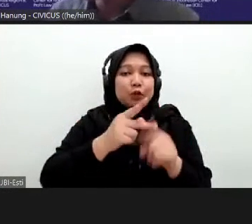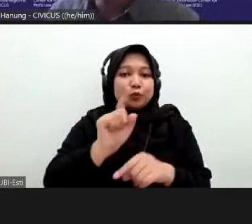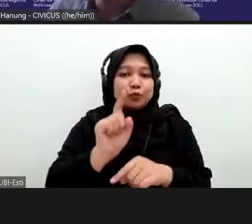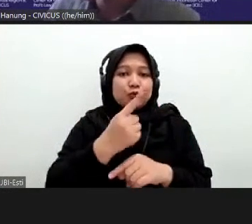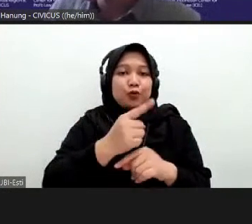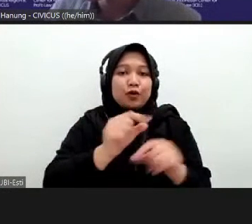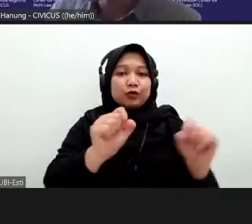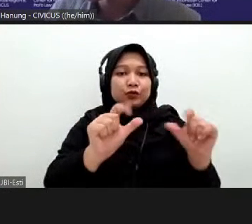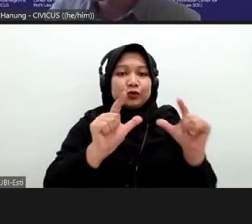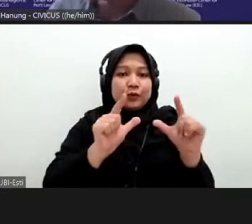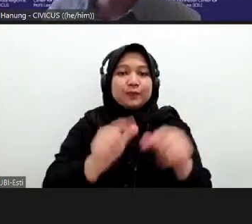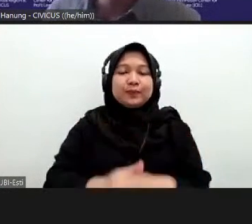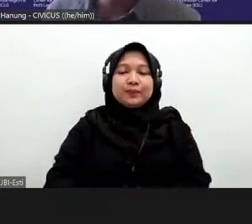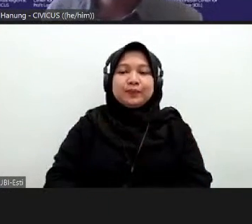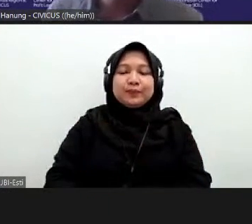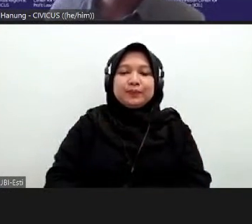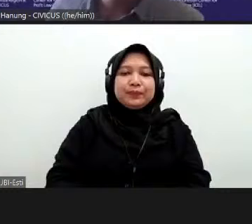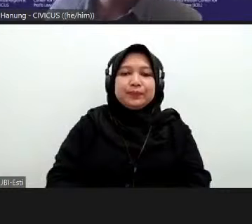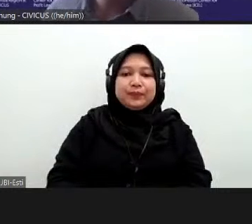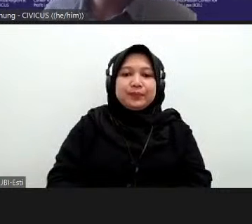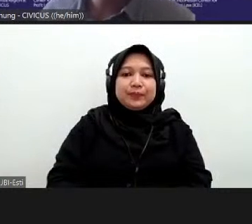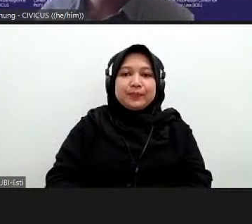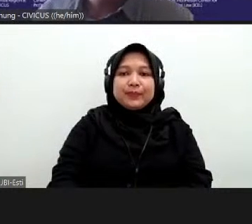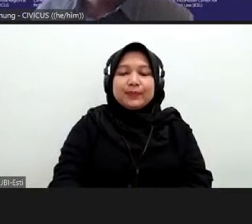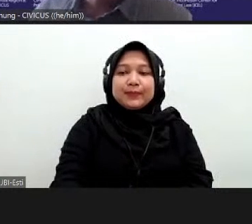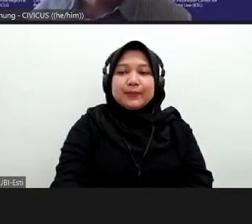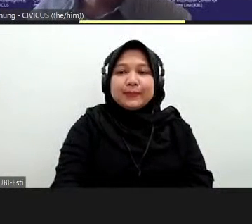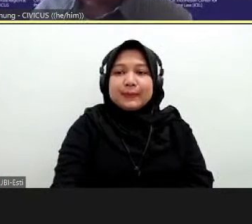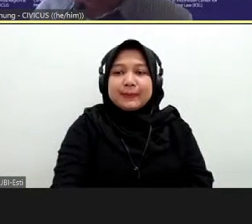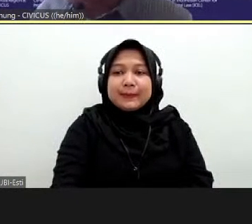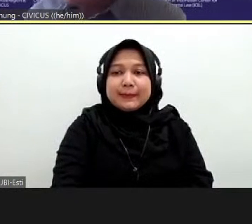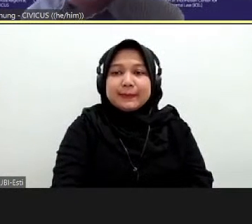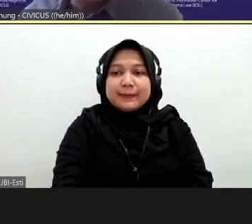Please kindly respond to the questions.